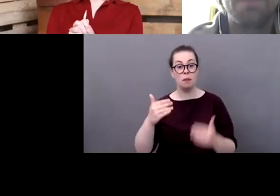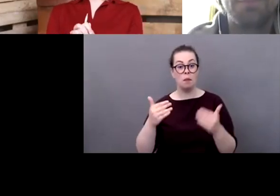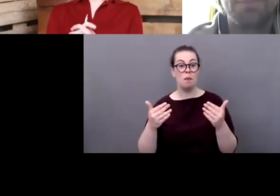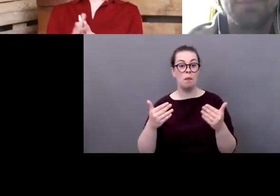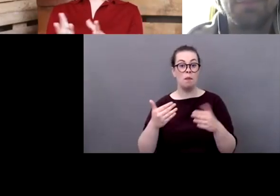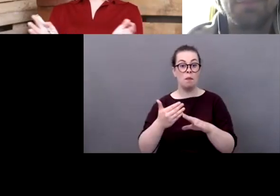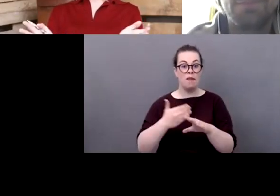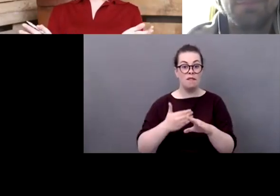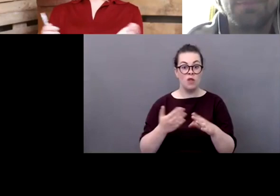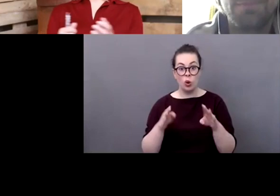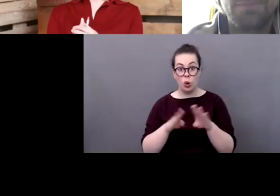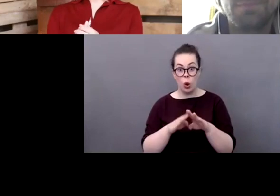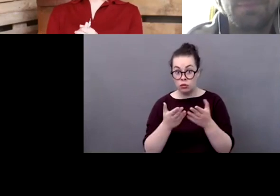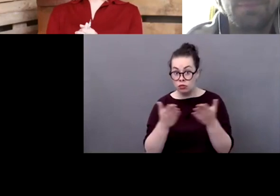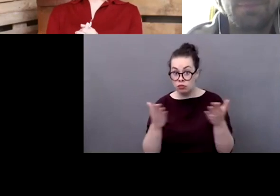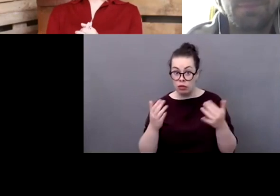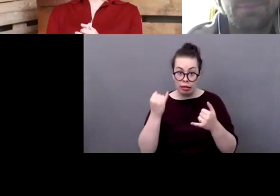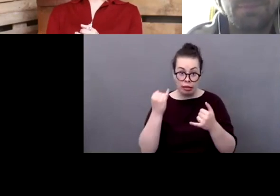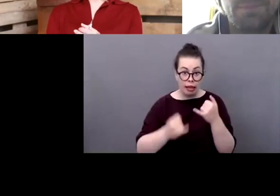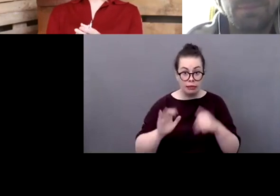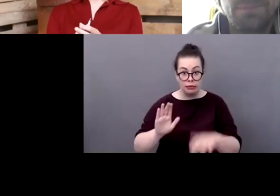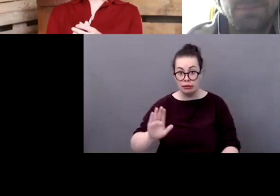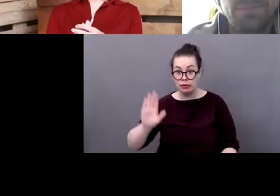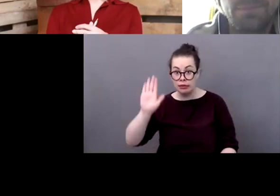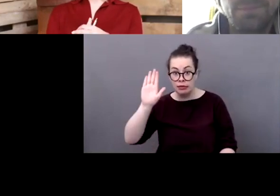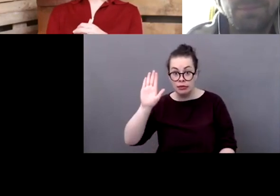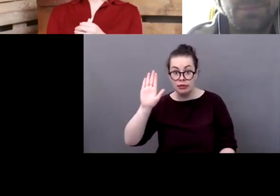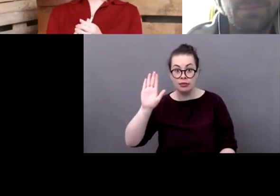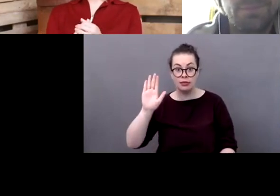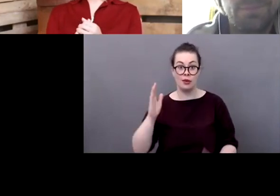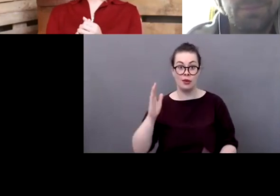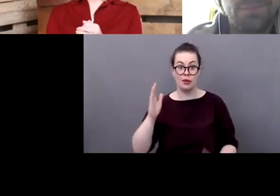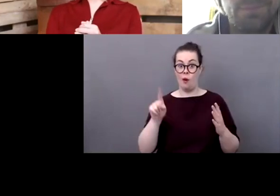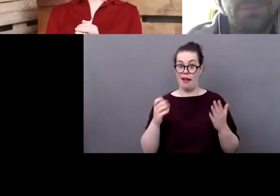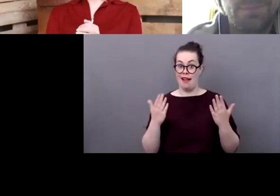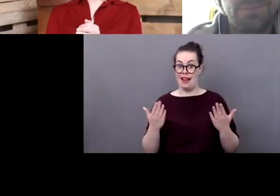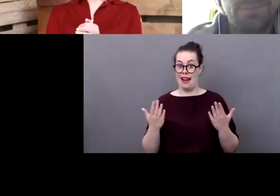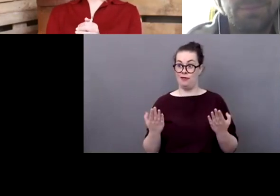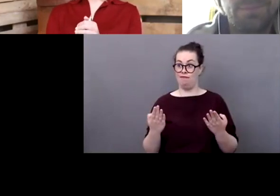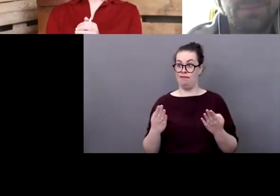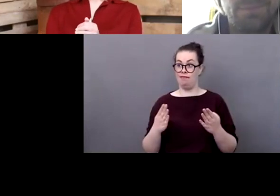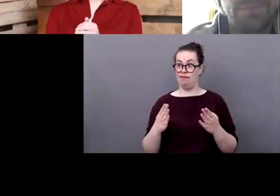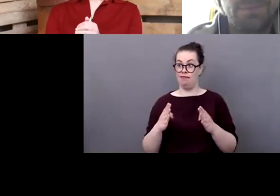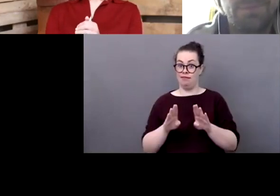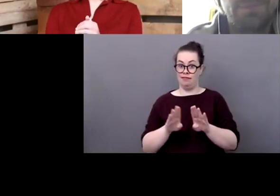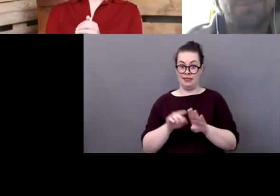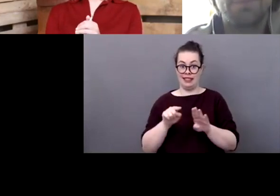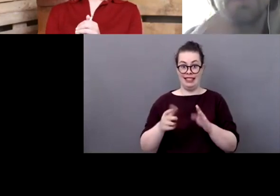word, feel free to tell us now, because we're about to close this round table.